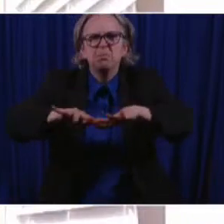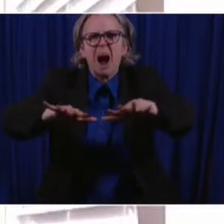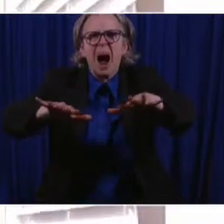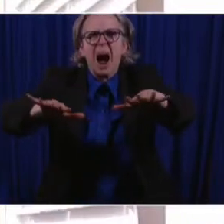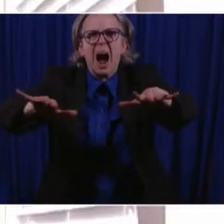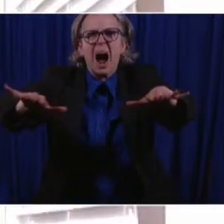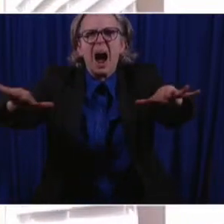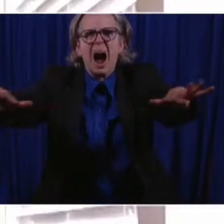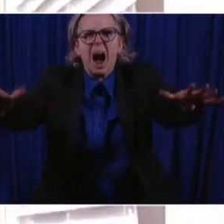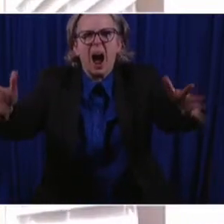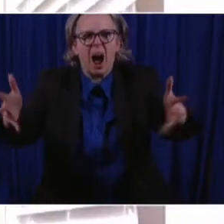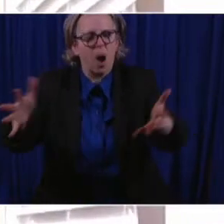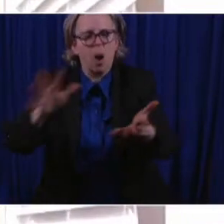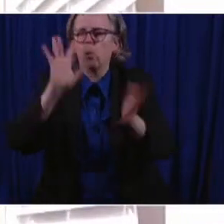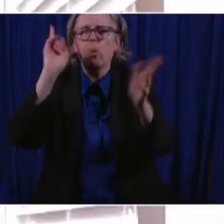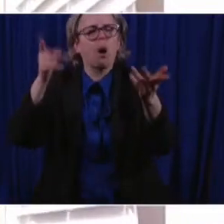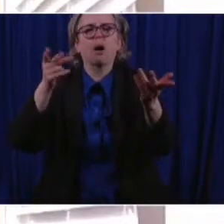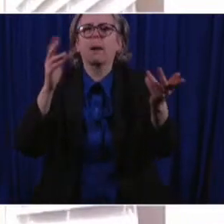absolute havoc.